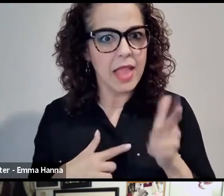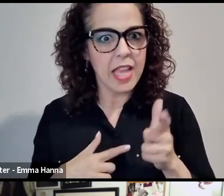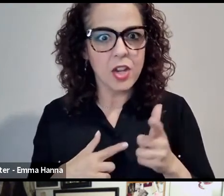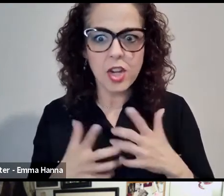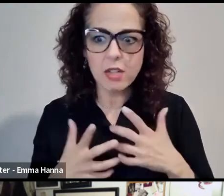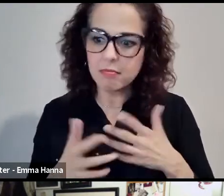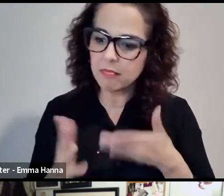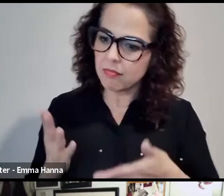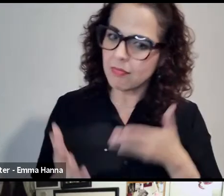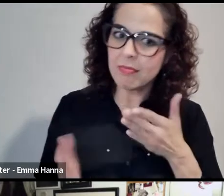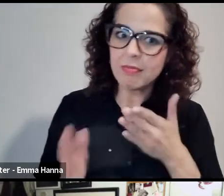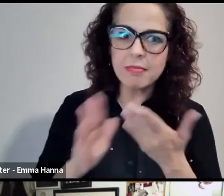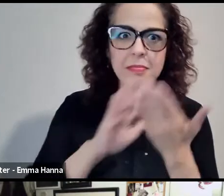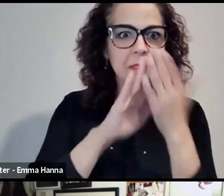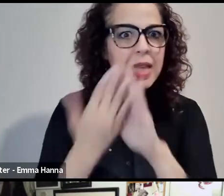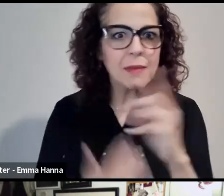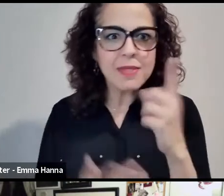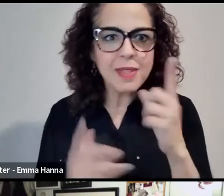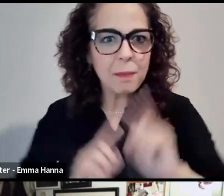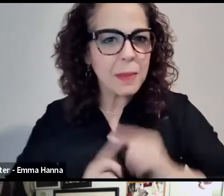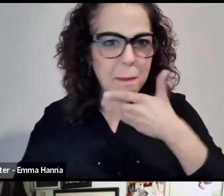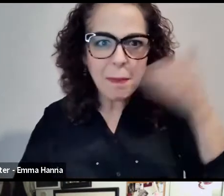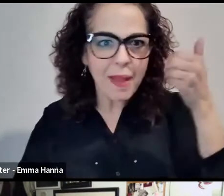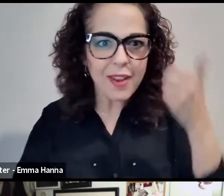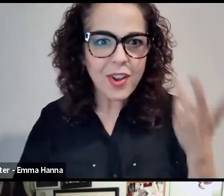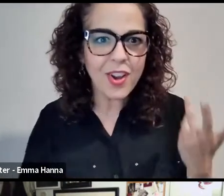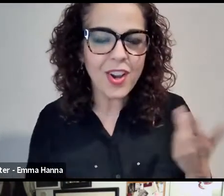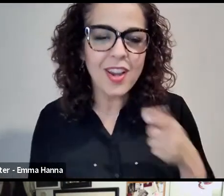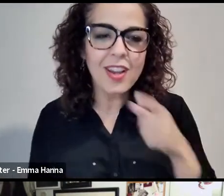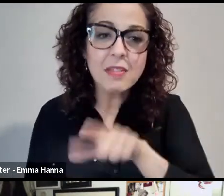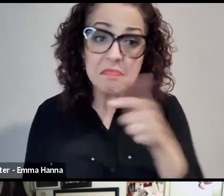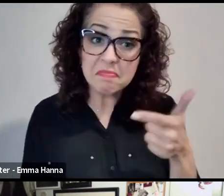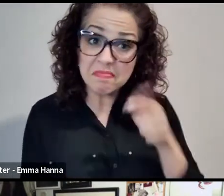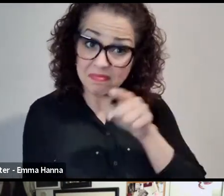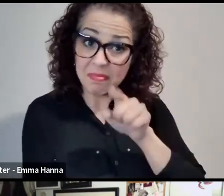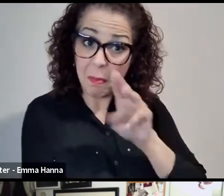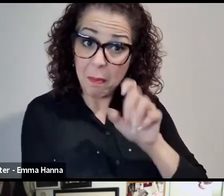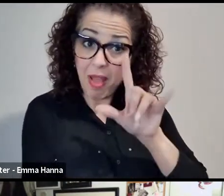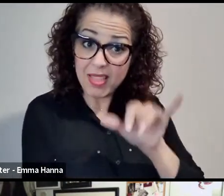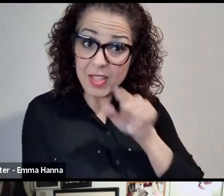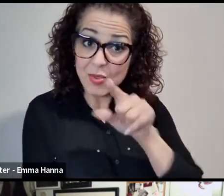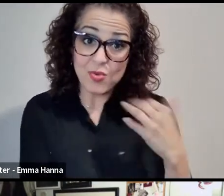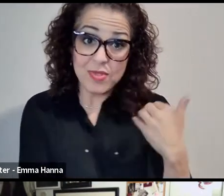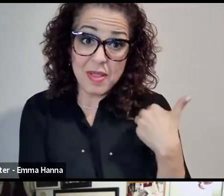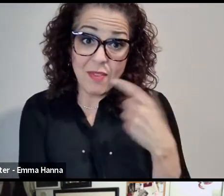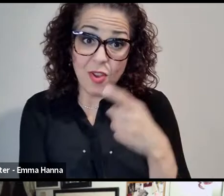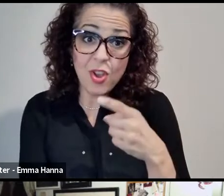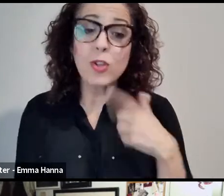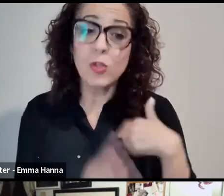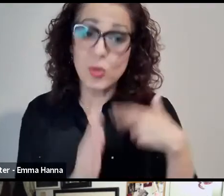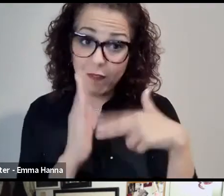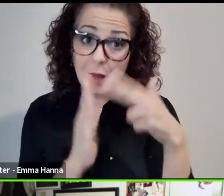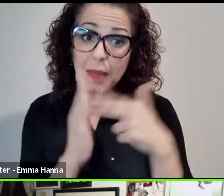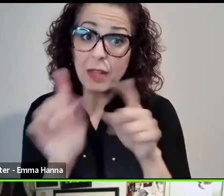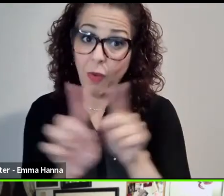expected. Molly, have you ever had that experience with someone who you've, because you've done some portraits as well.